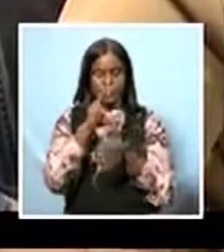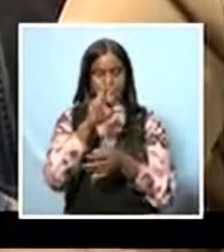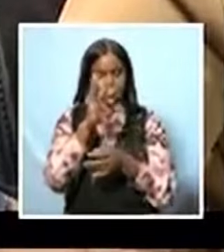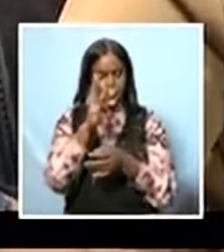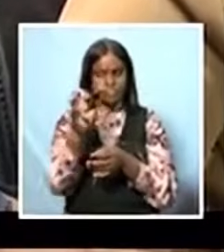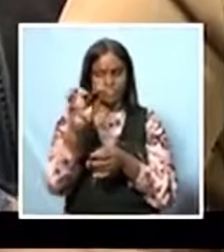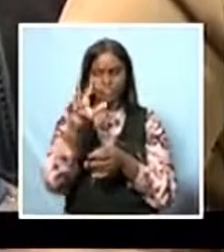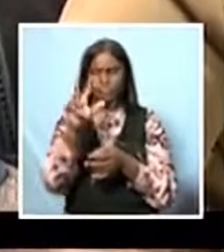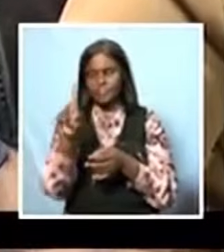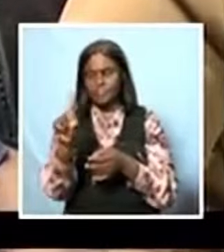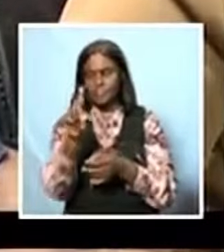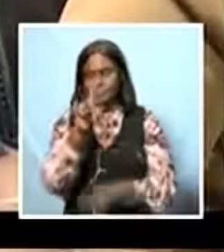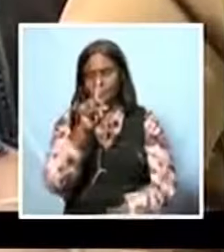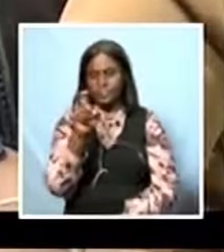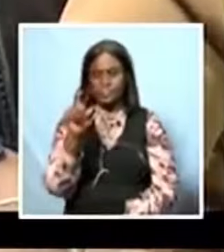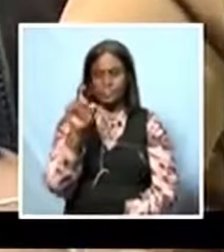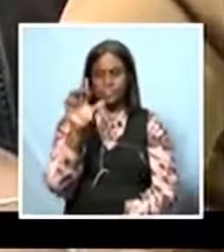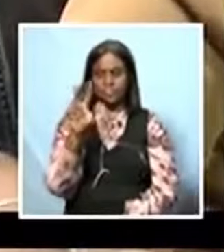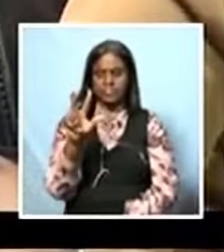8,631,138.